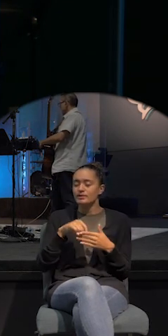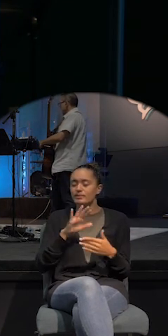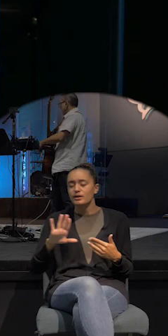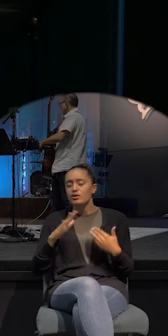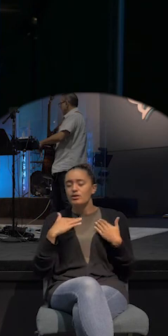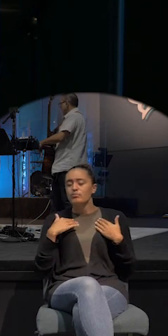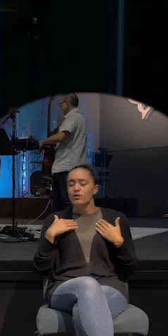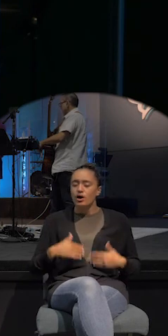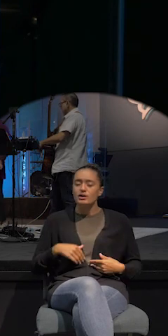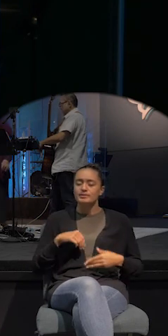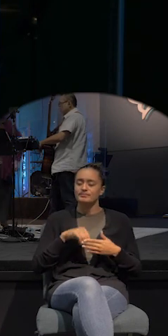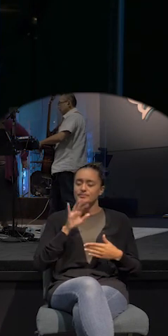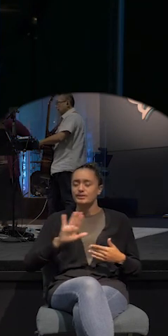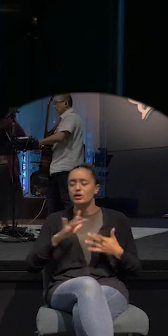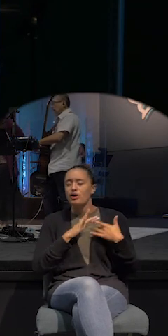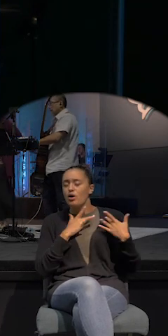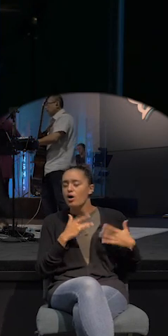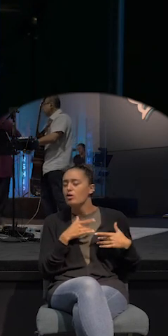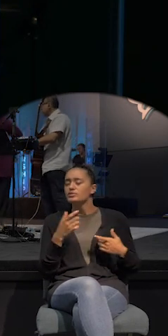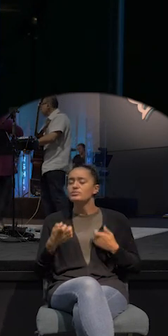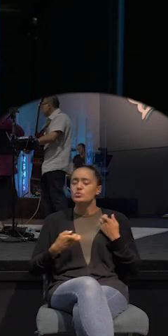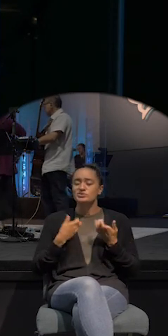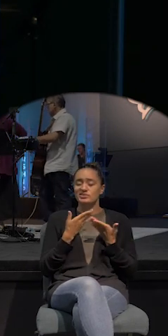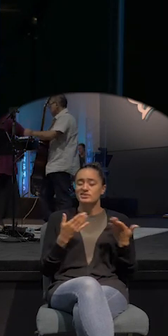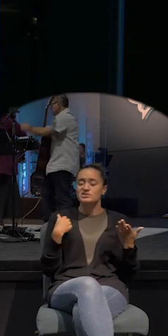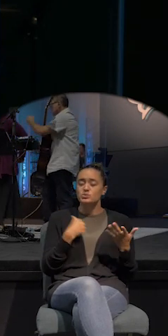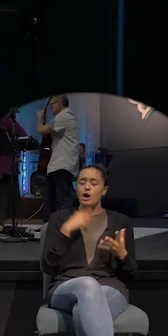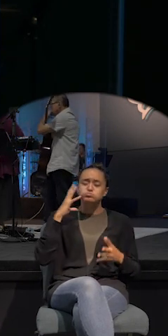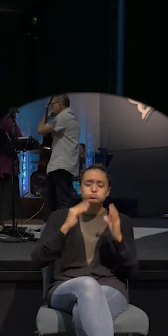and bodies. You know the things that we're going through